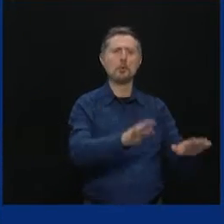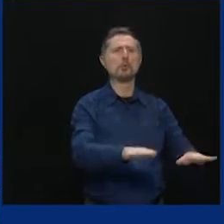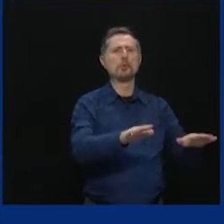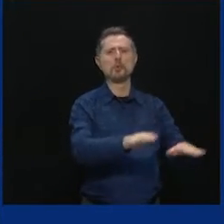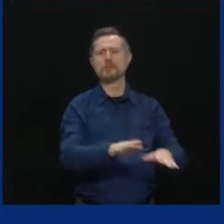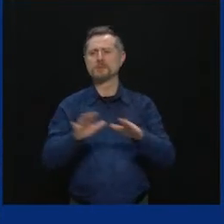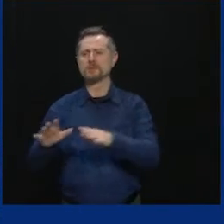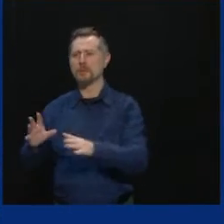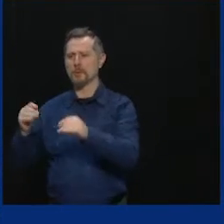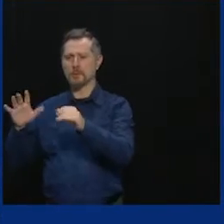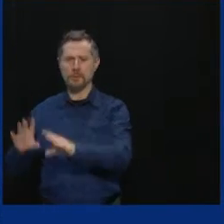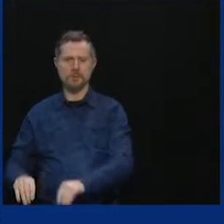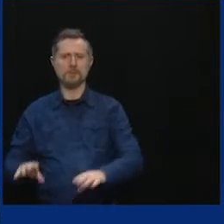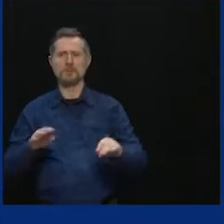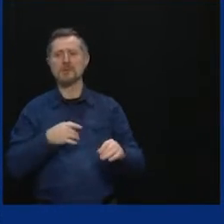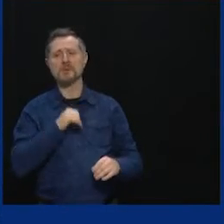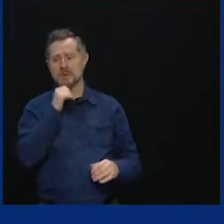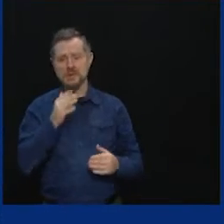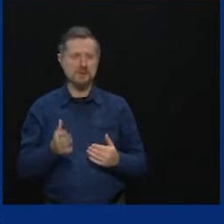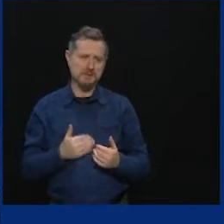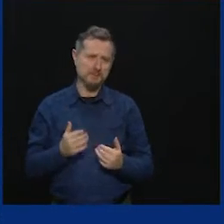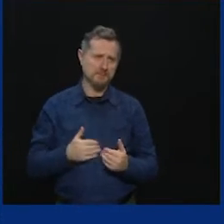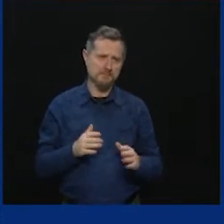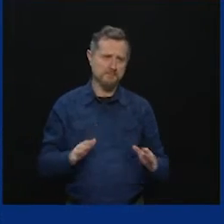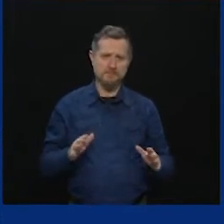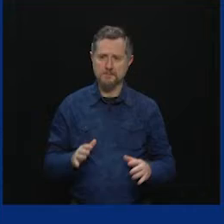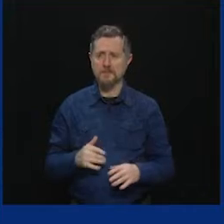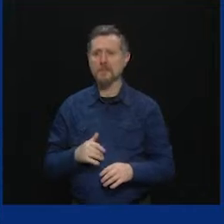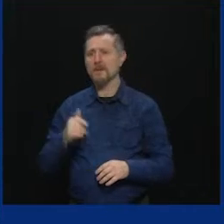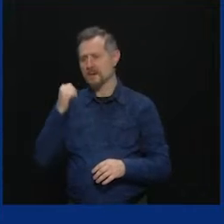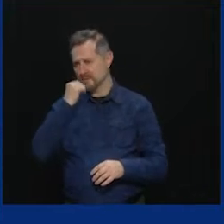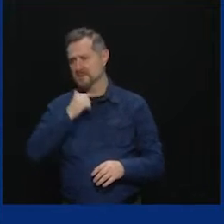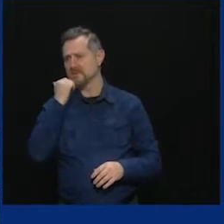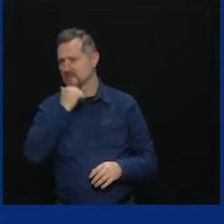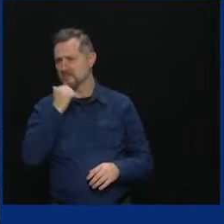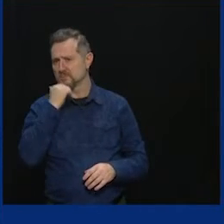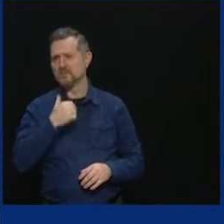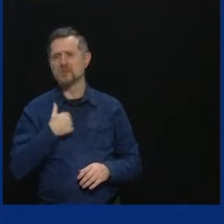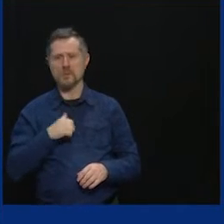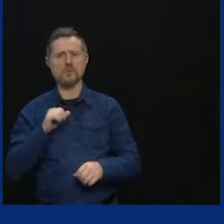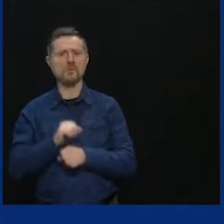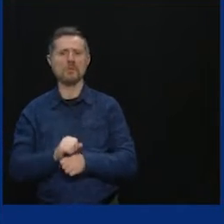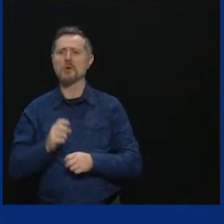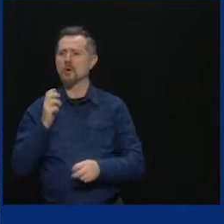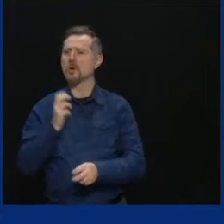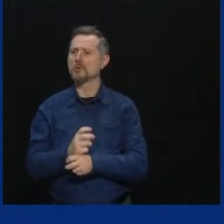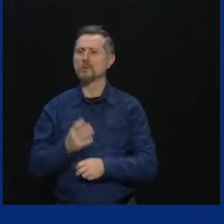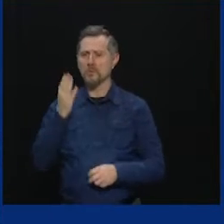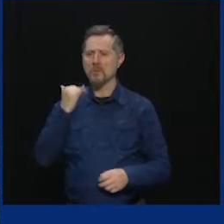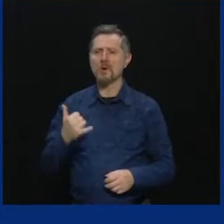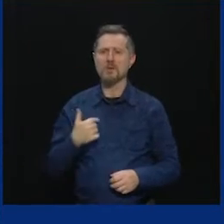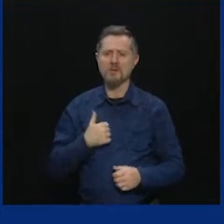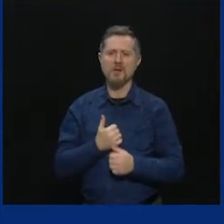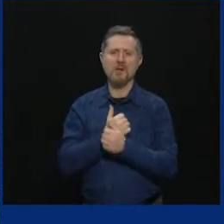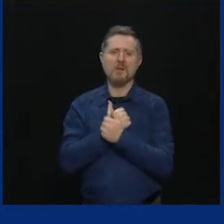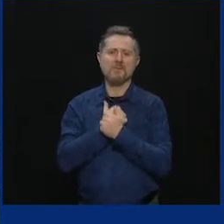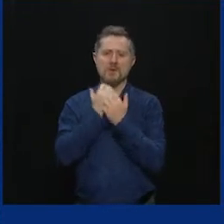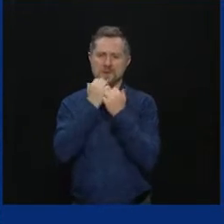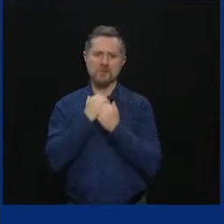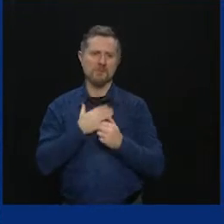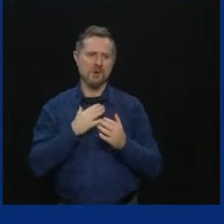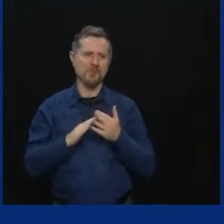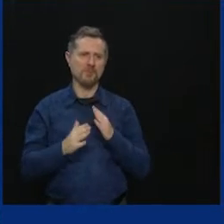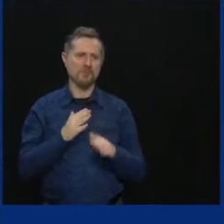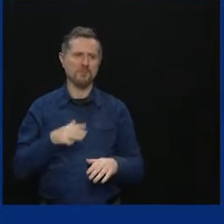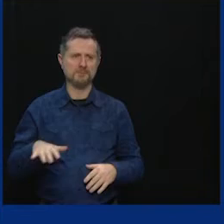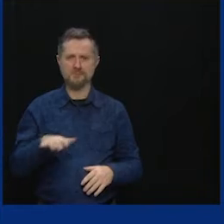not an easy task, but we get up, we get out, and we go get it every single day because we love our community. Who are we without